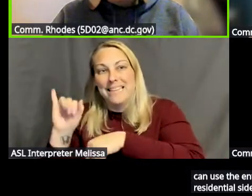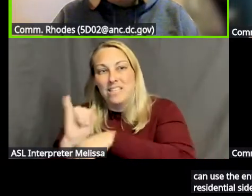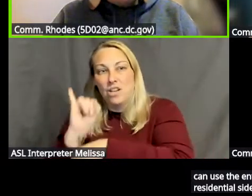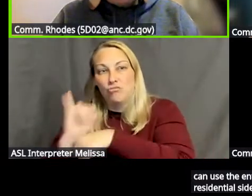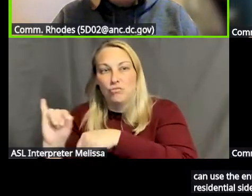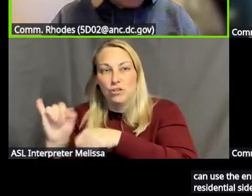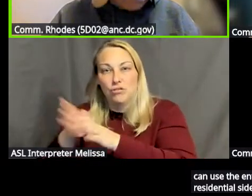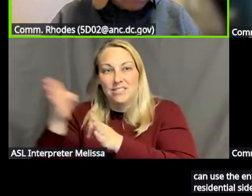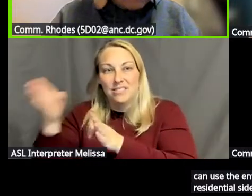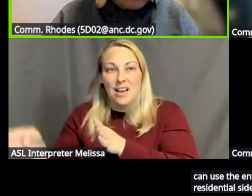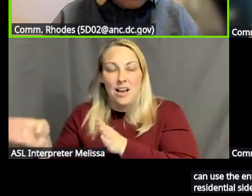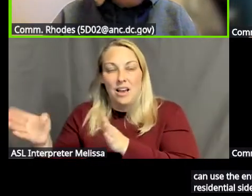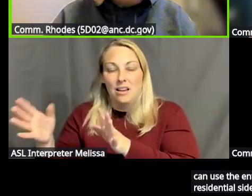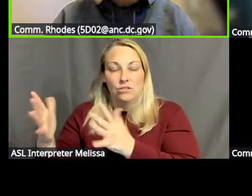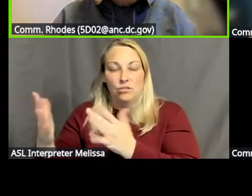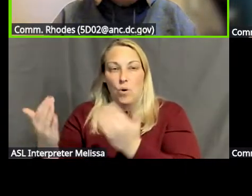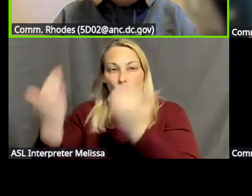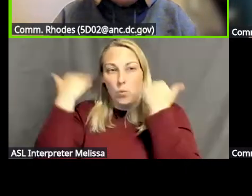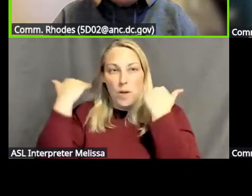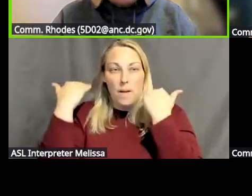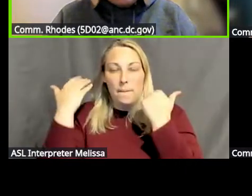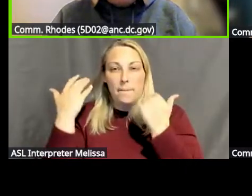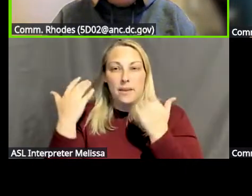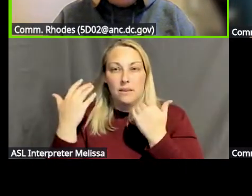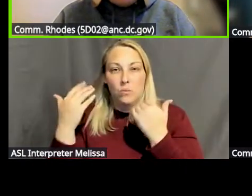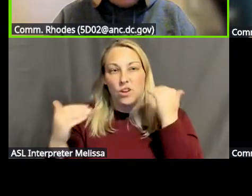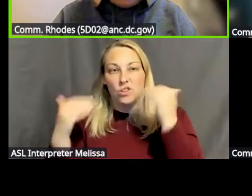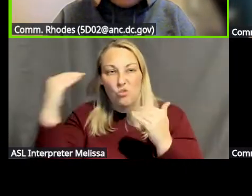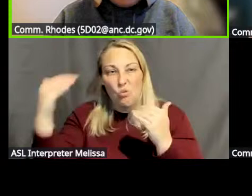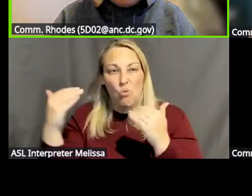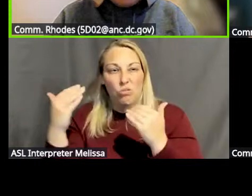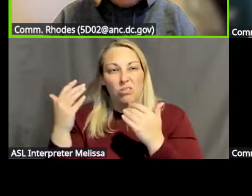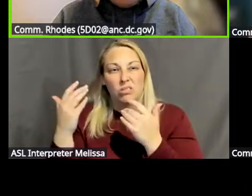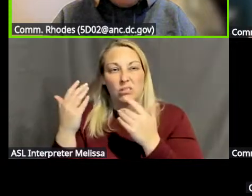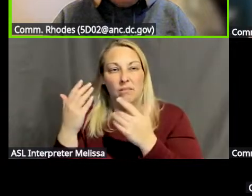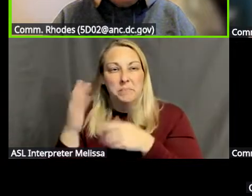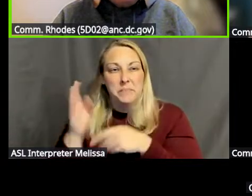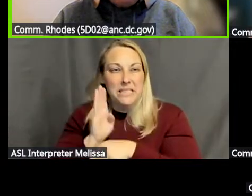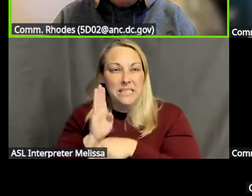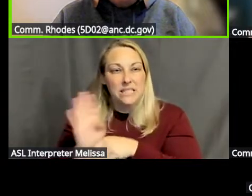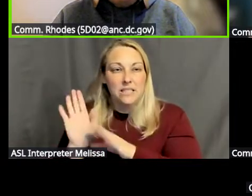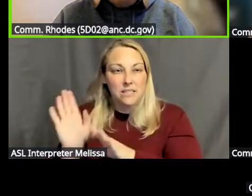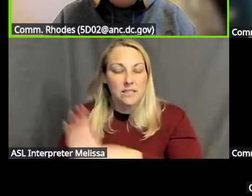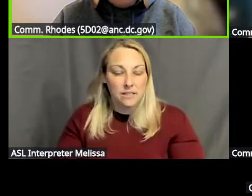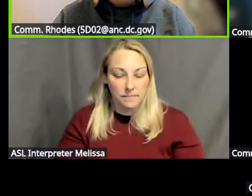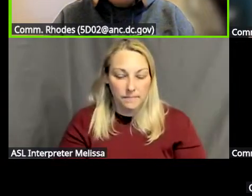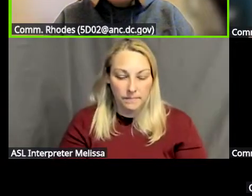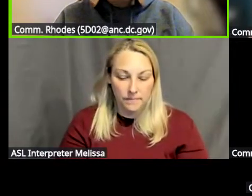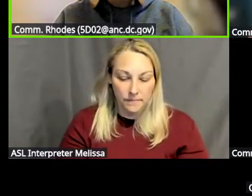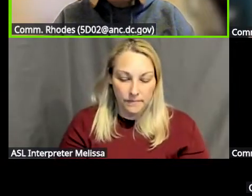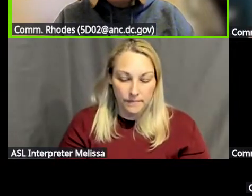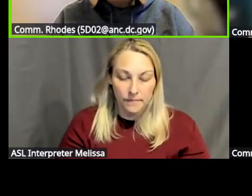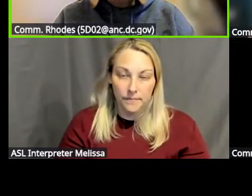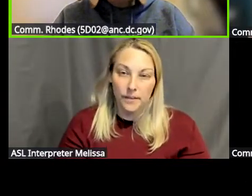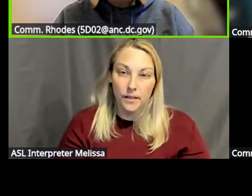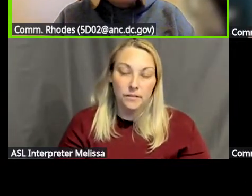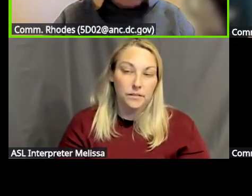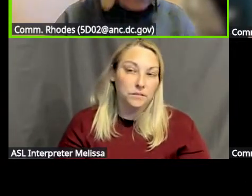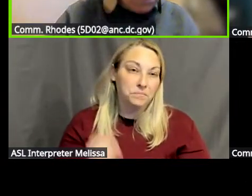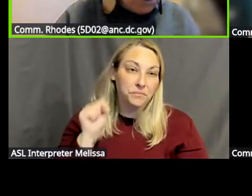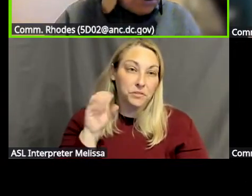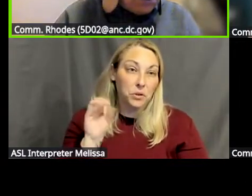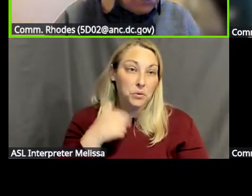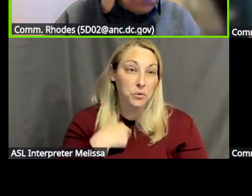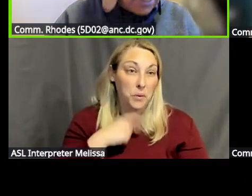overwhelmed with these type of businesses. So do I